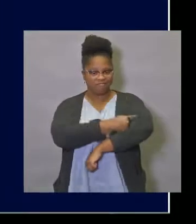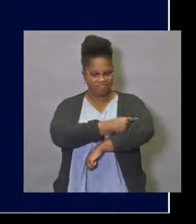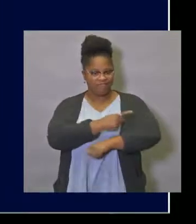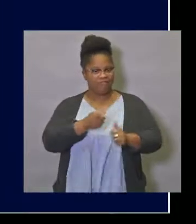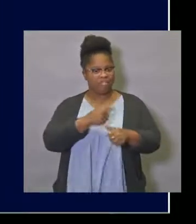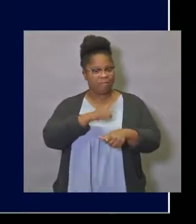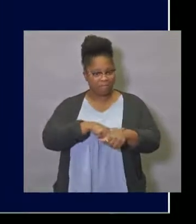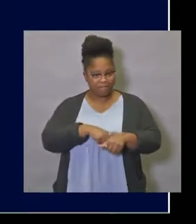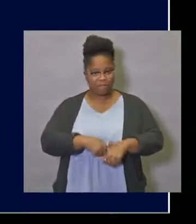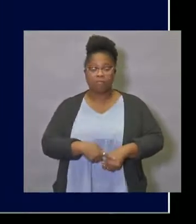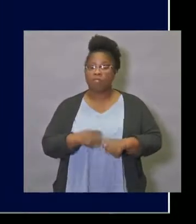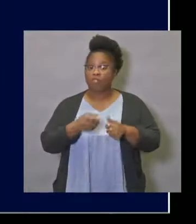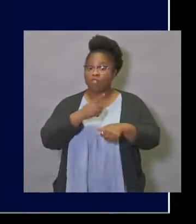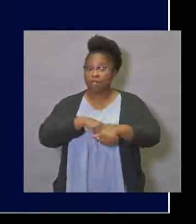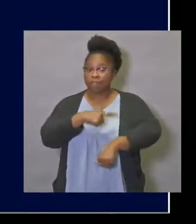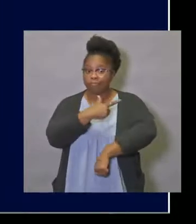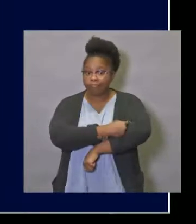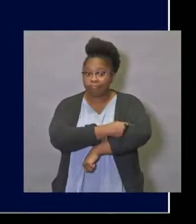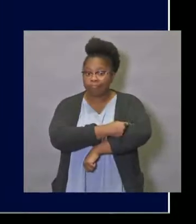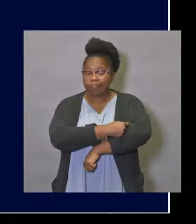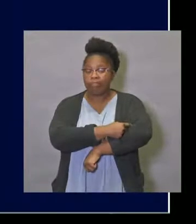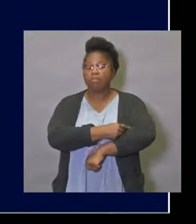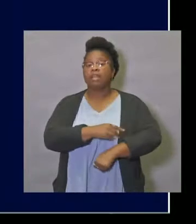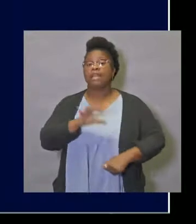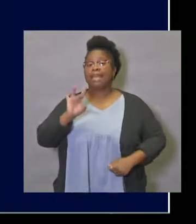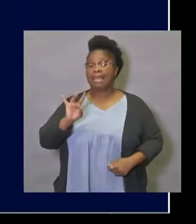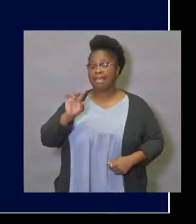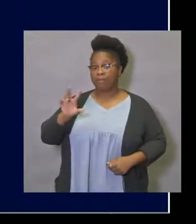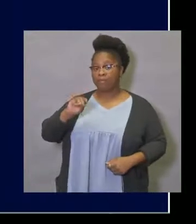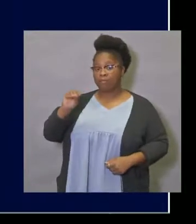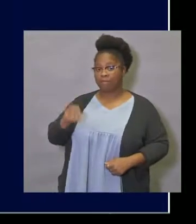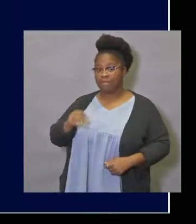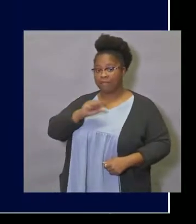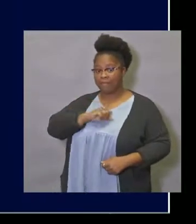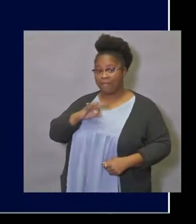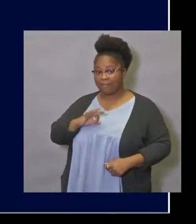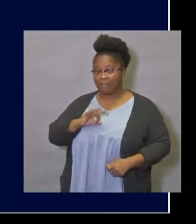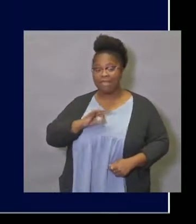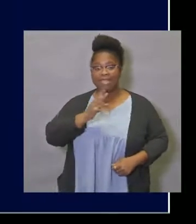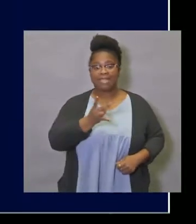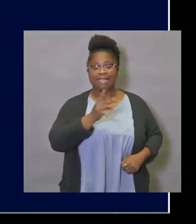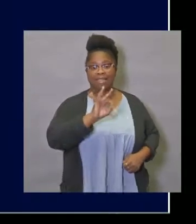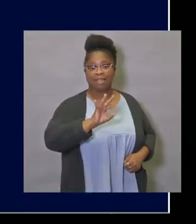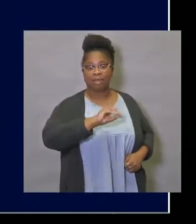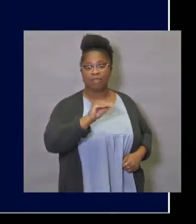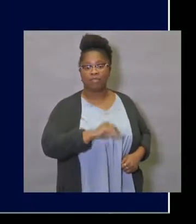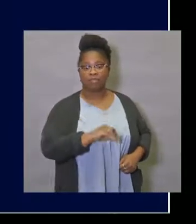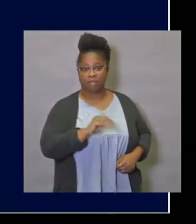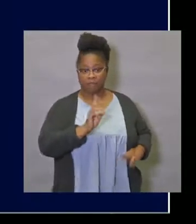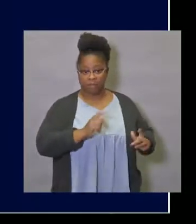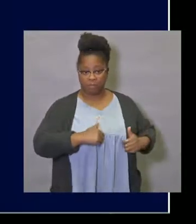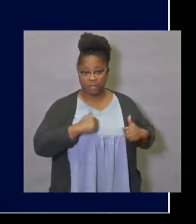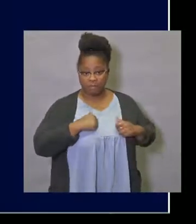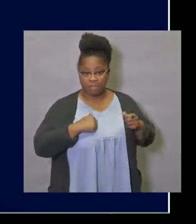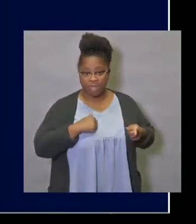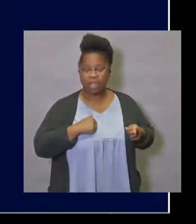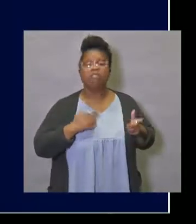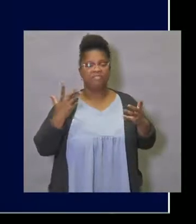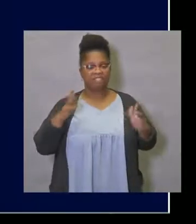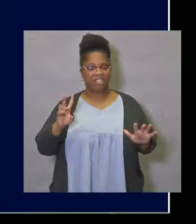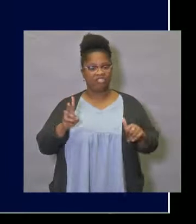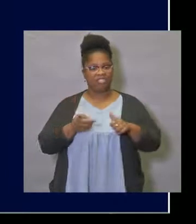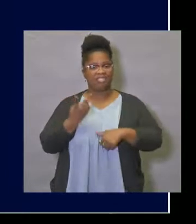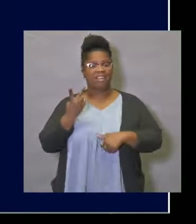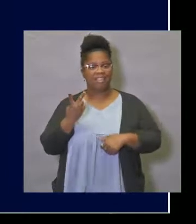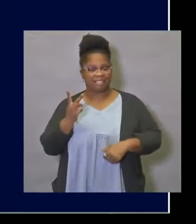who received first doses, 83% of the staff and 79% of the residents have received their second dose.